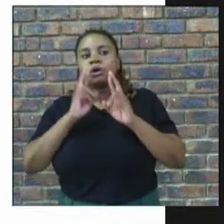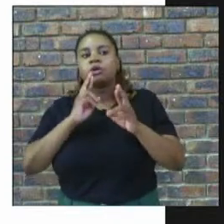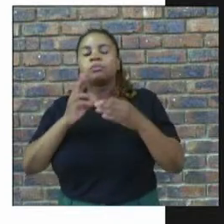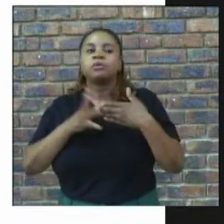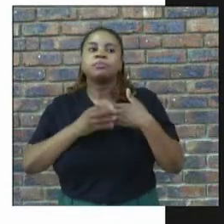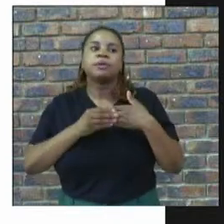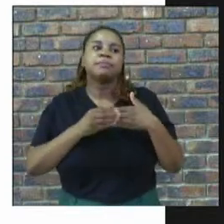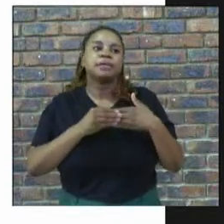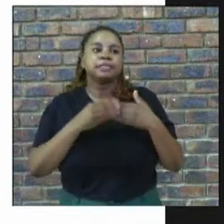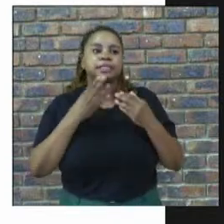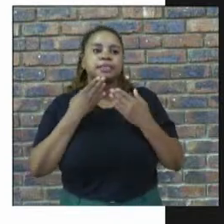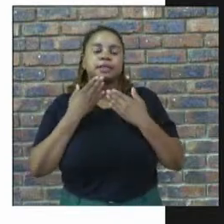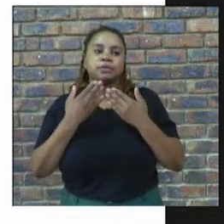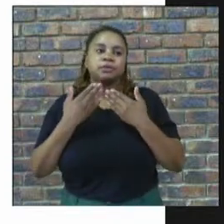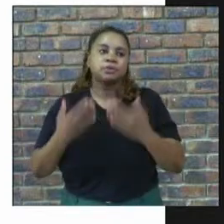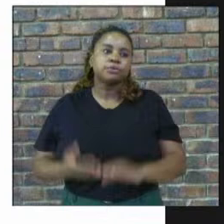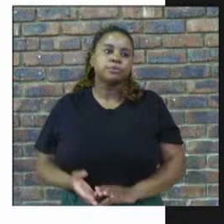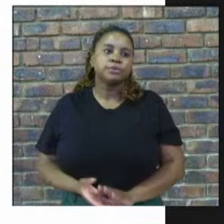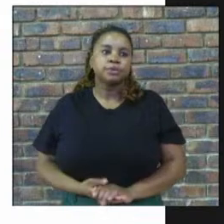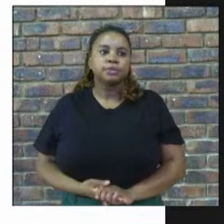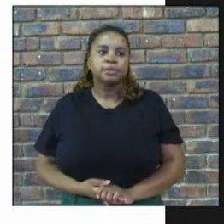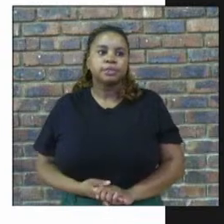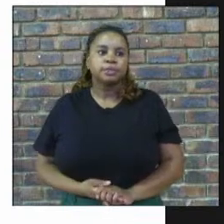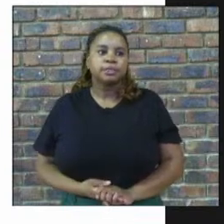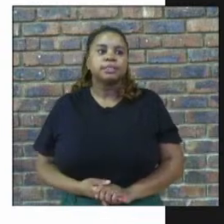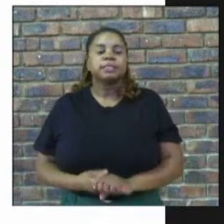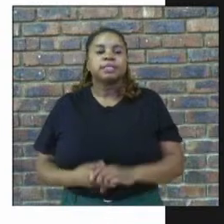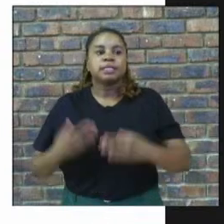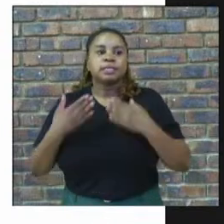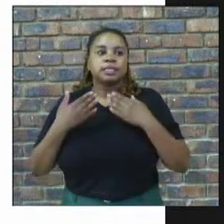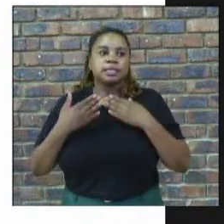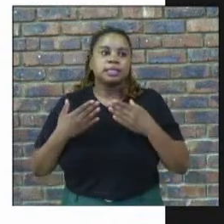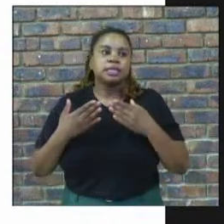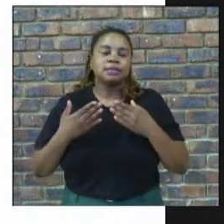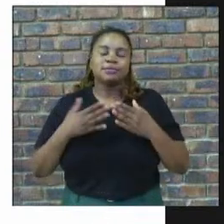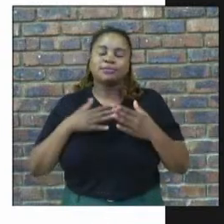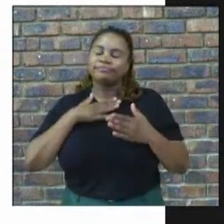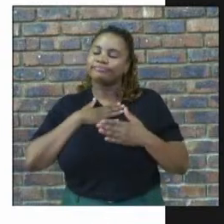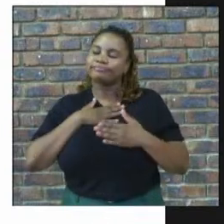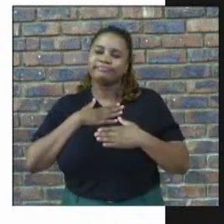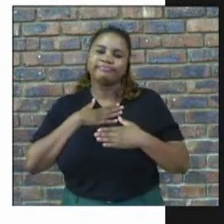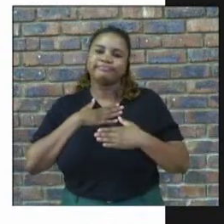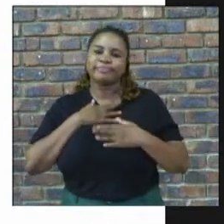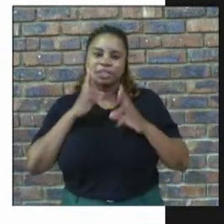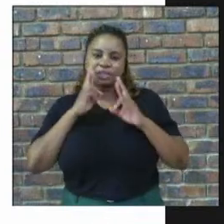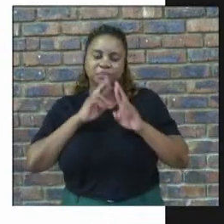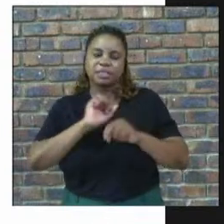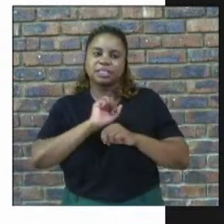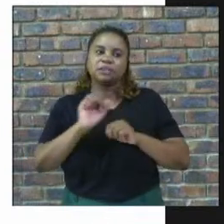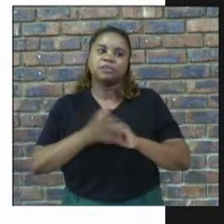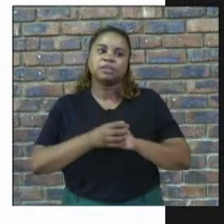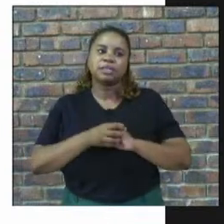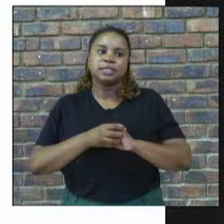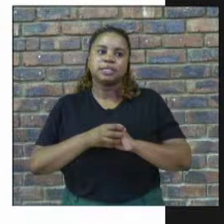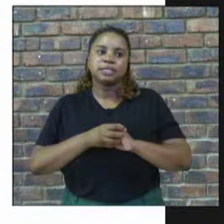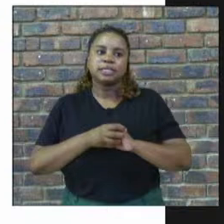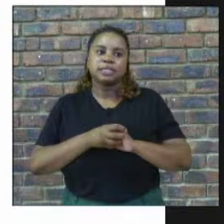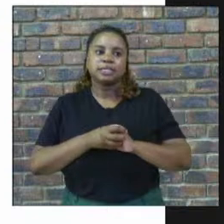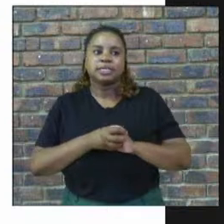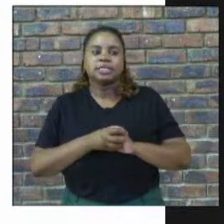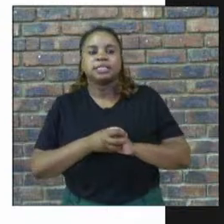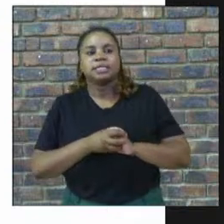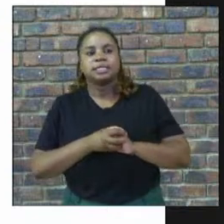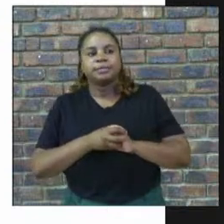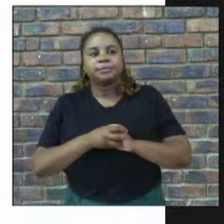full house on my first chairing of the meeting. Thank you very much. I appreciate the respect. My comrades, my leaders, thank you very